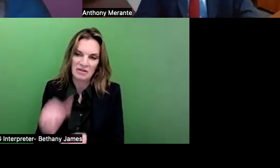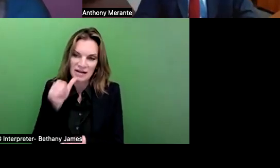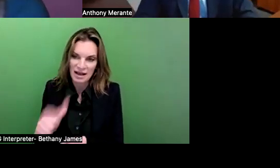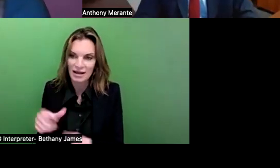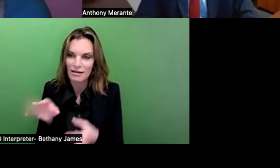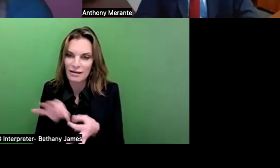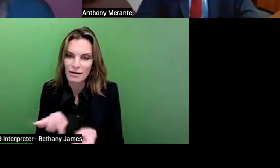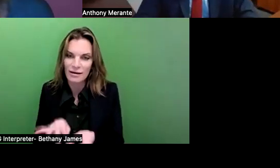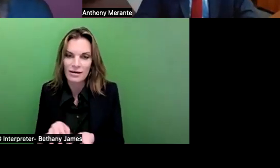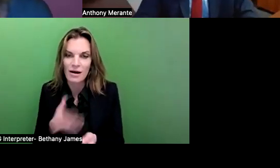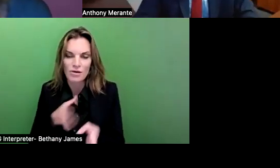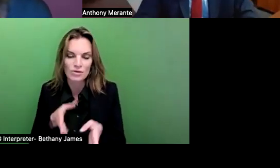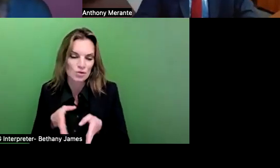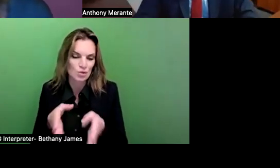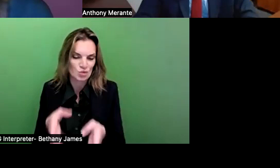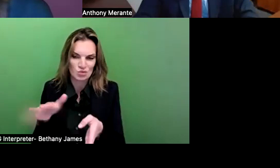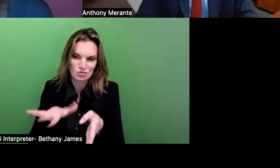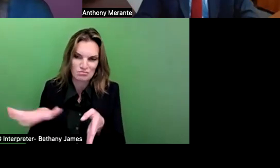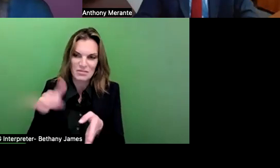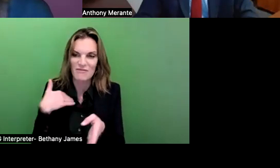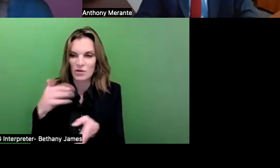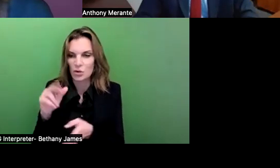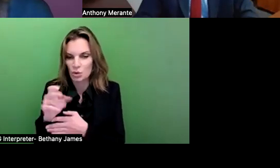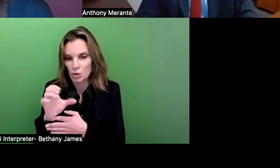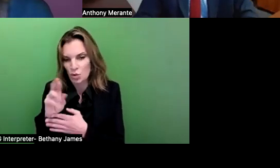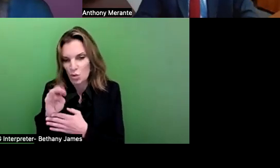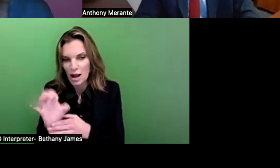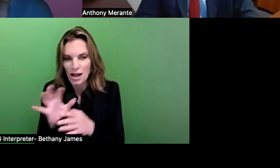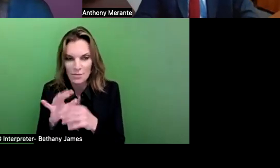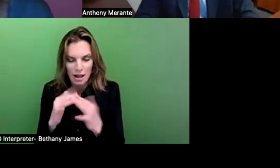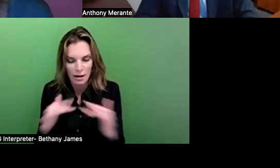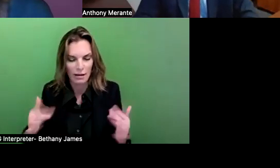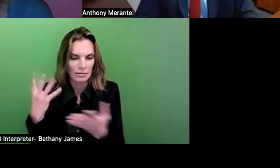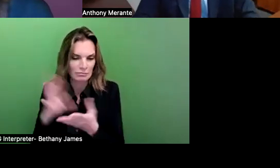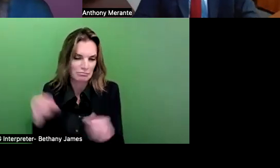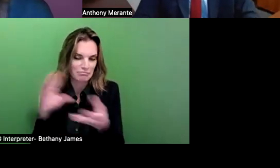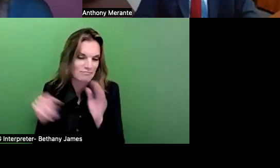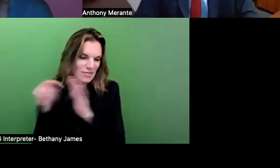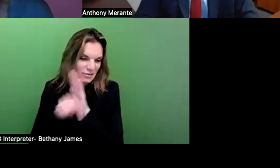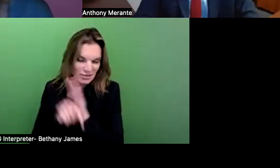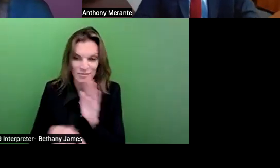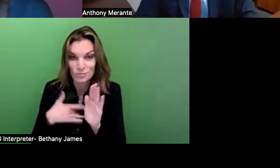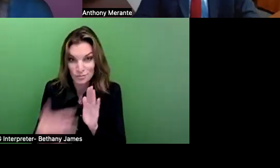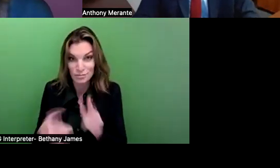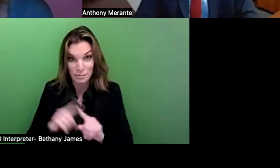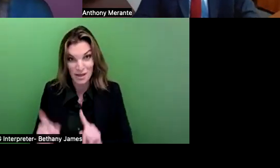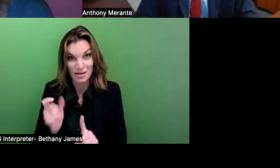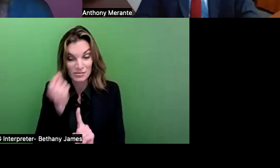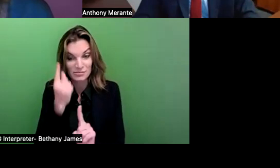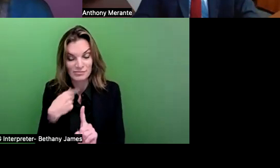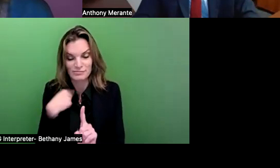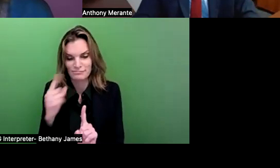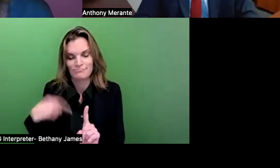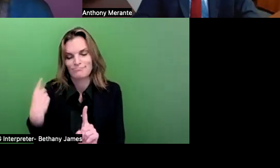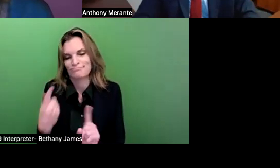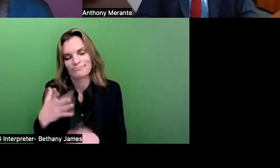our streets are crime ridden, speaking about all different types of things. But at the end of the day, you know what? We've made so many